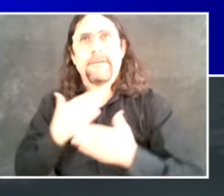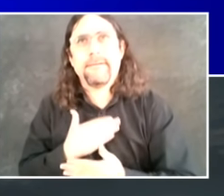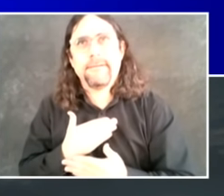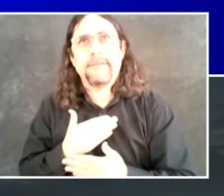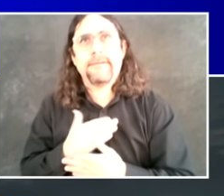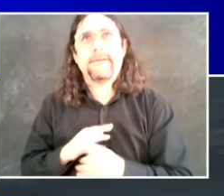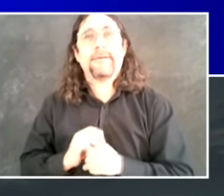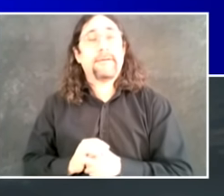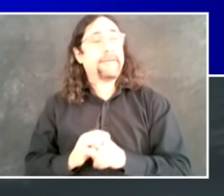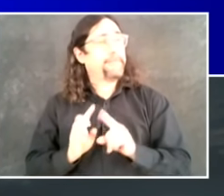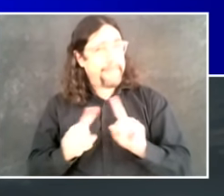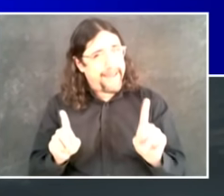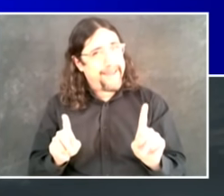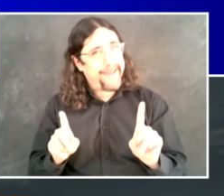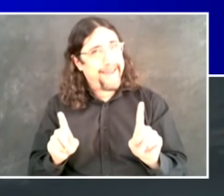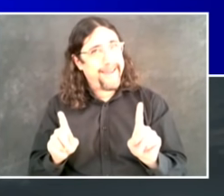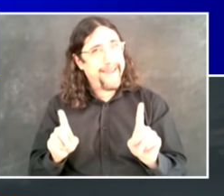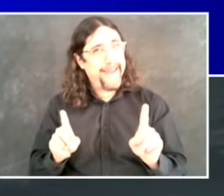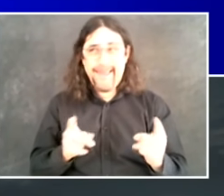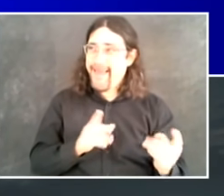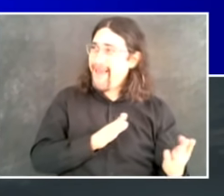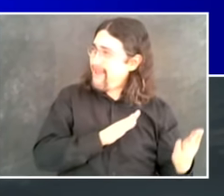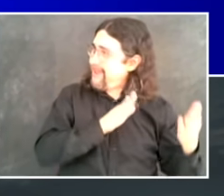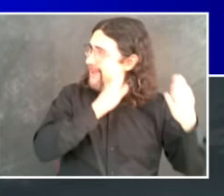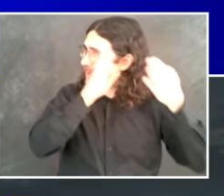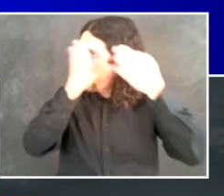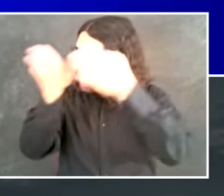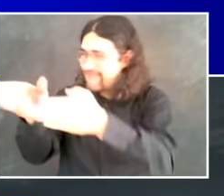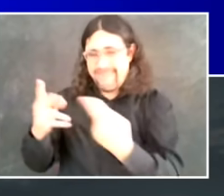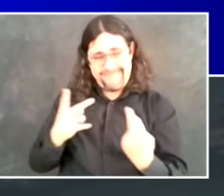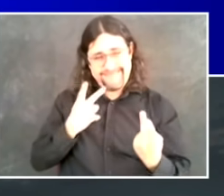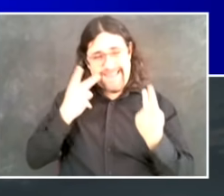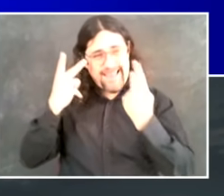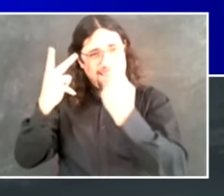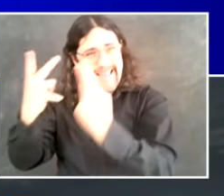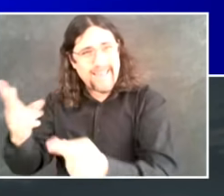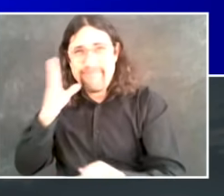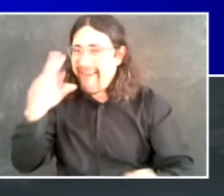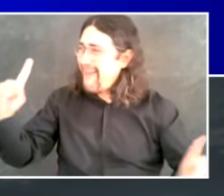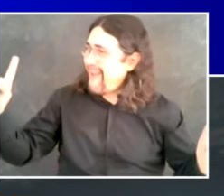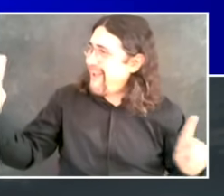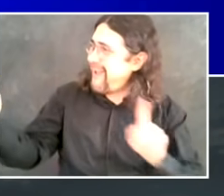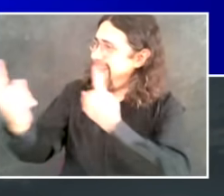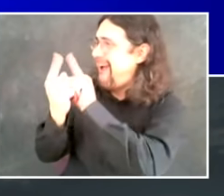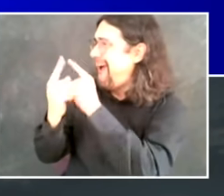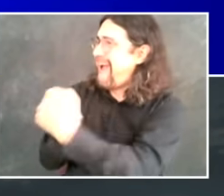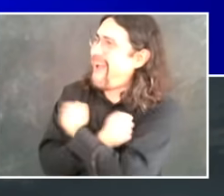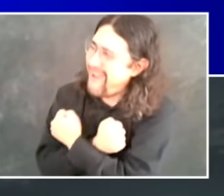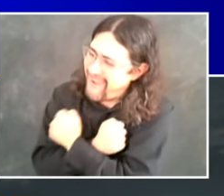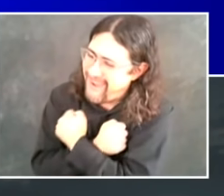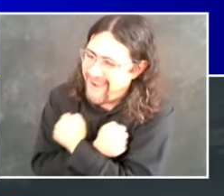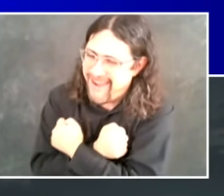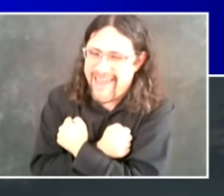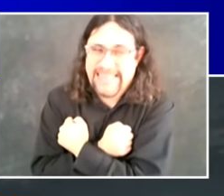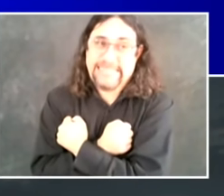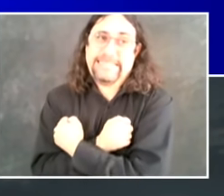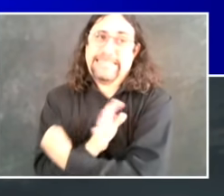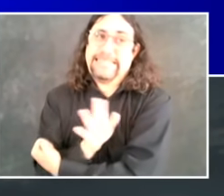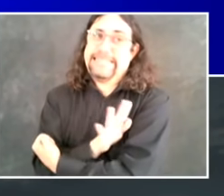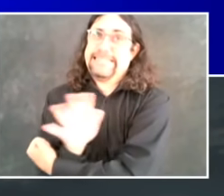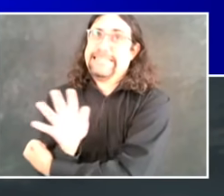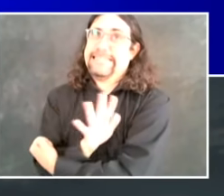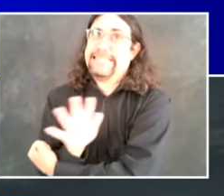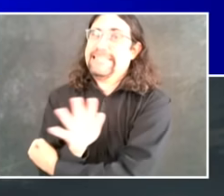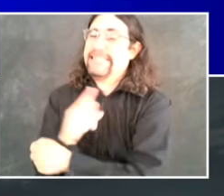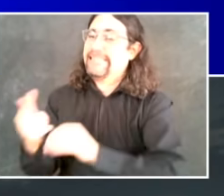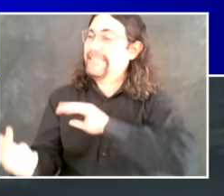to show love and support in different ways. In fact, normally the gift we give to mom is to all show up. This time the gift we can give to mom is